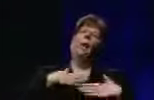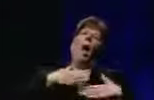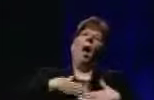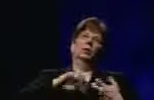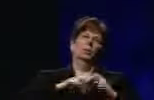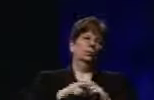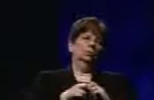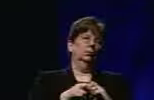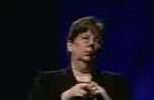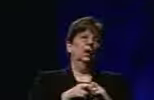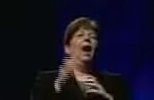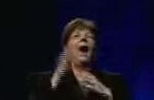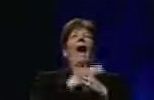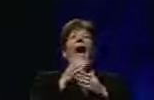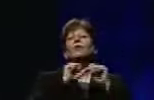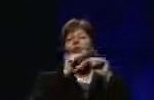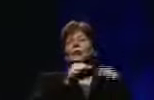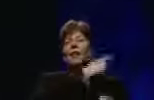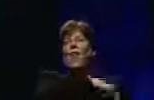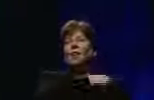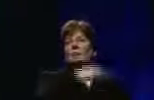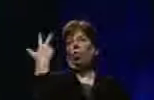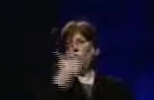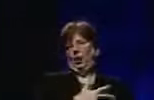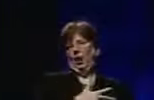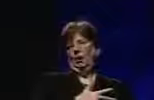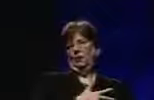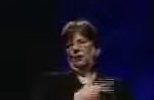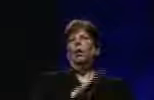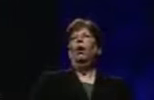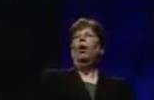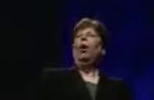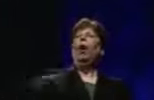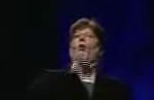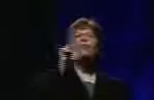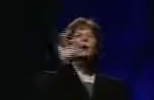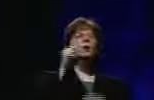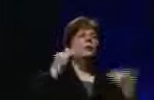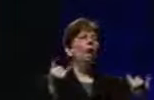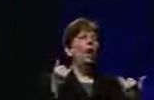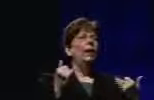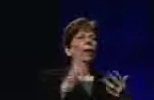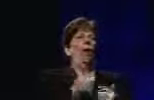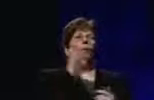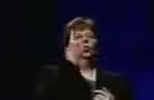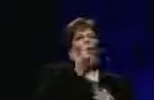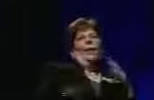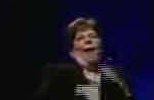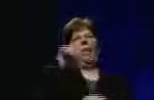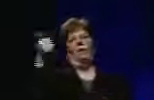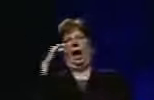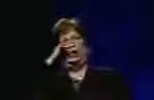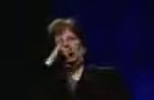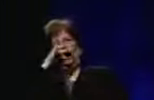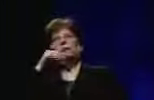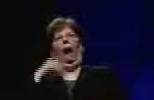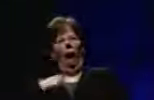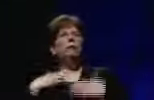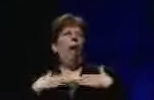inpatient stay is 3 days. Across the United States today, almost one in every 10 kids has